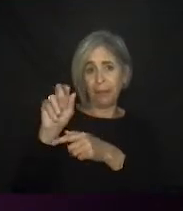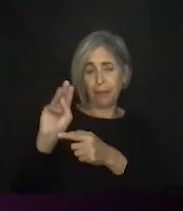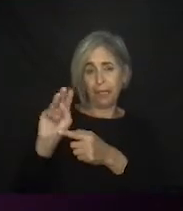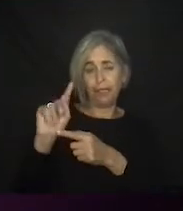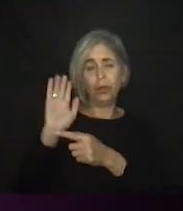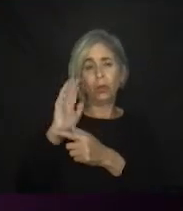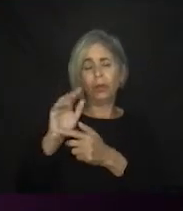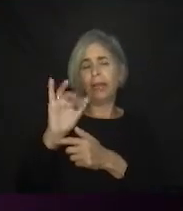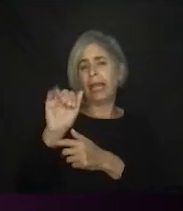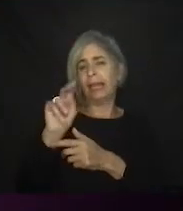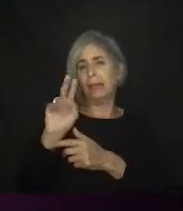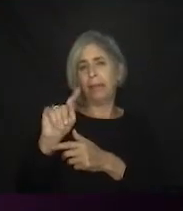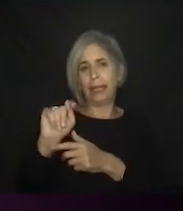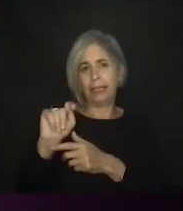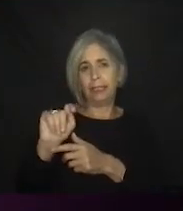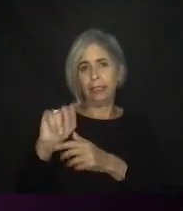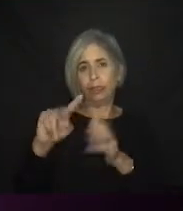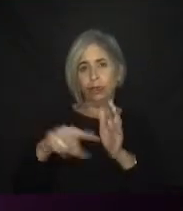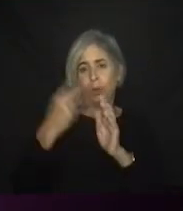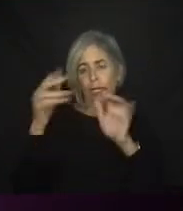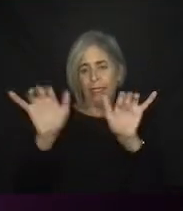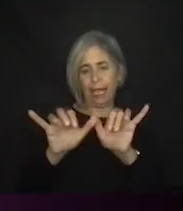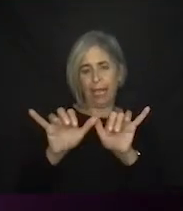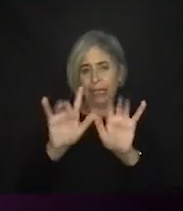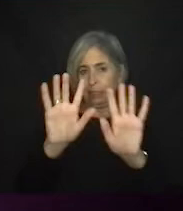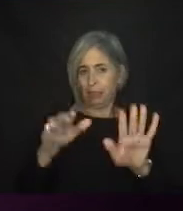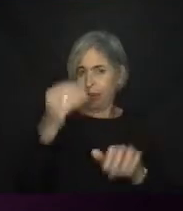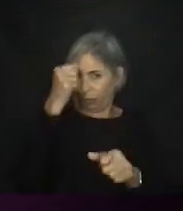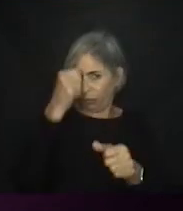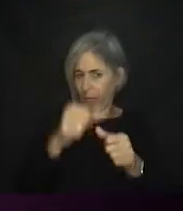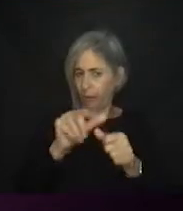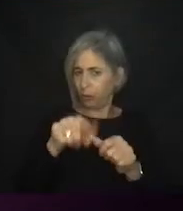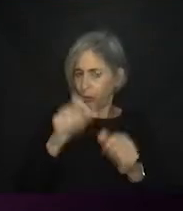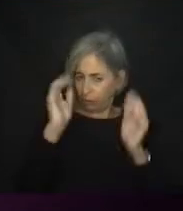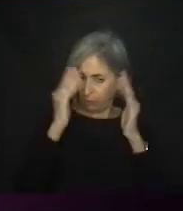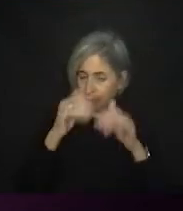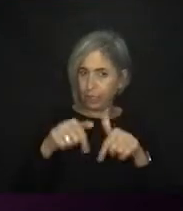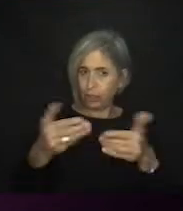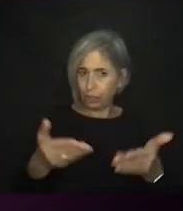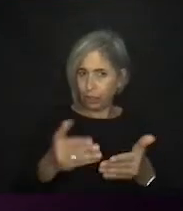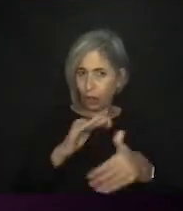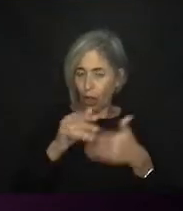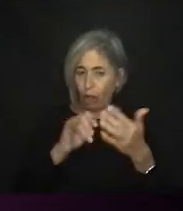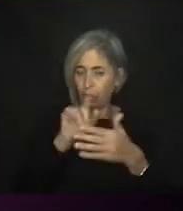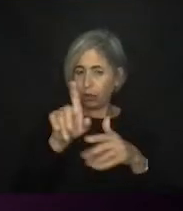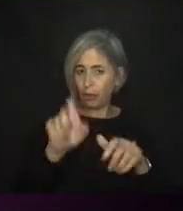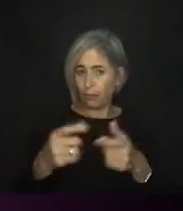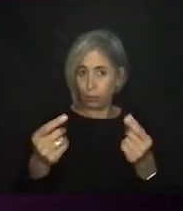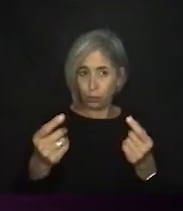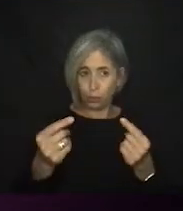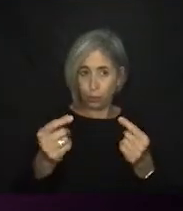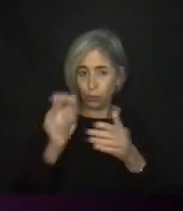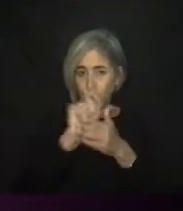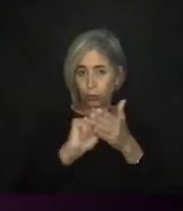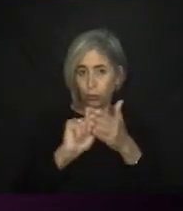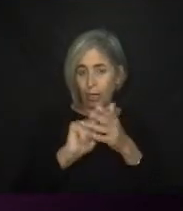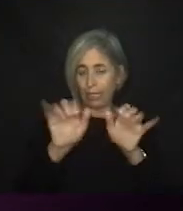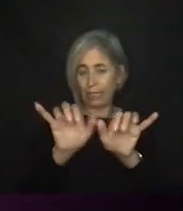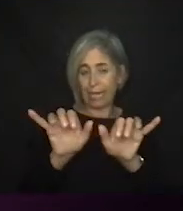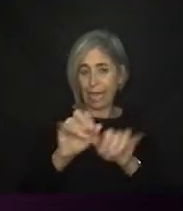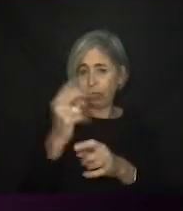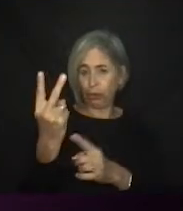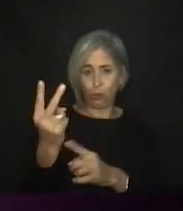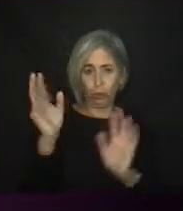will animate to twice its size. Now keep in mind, I really want you to pay attention here. All that you had to do was write